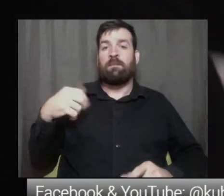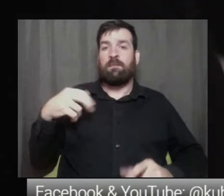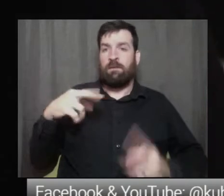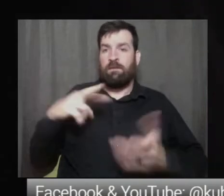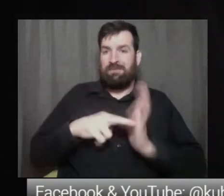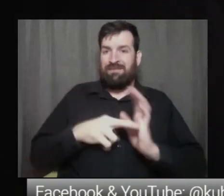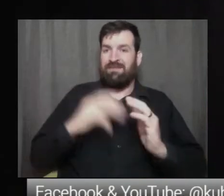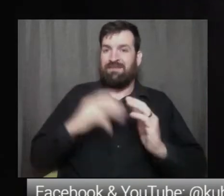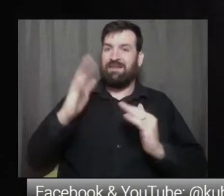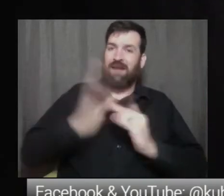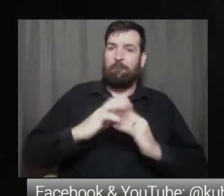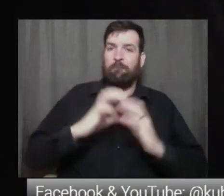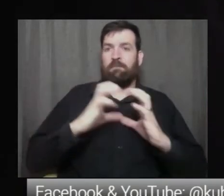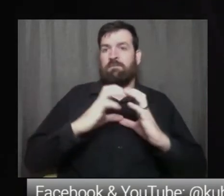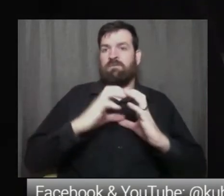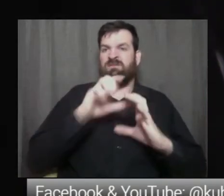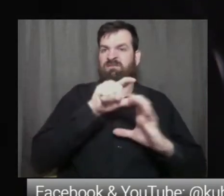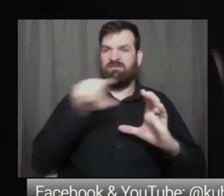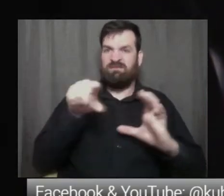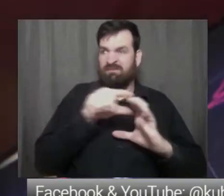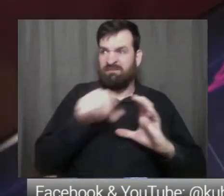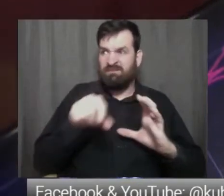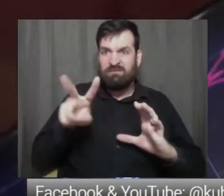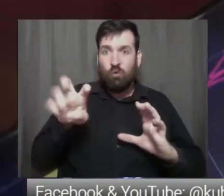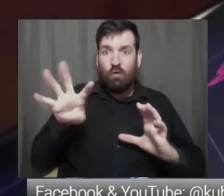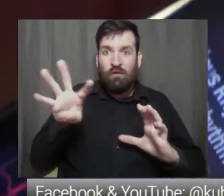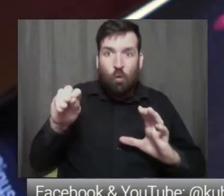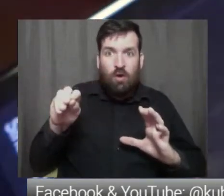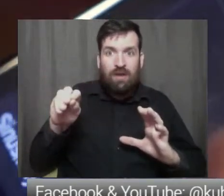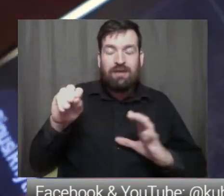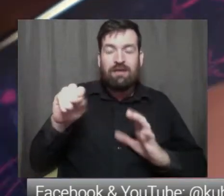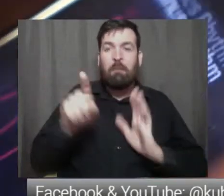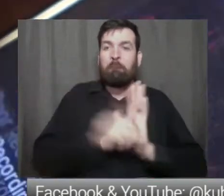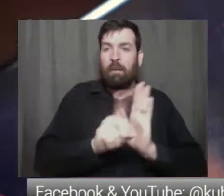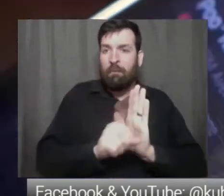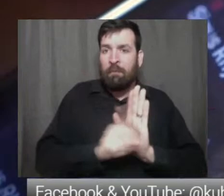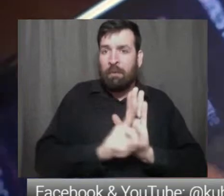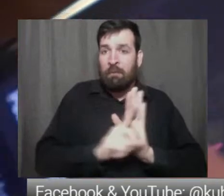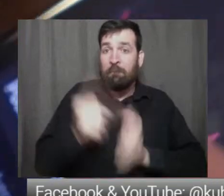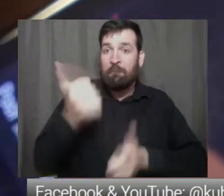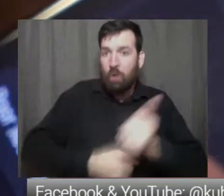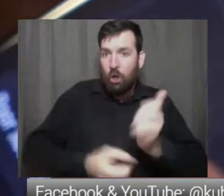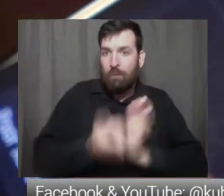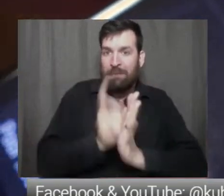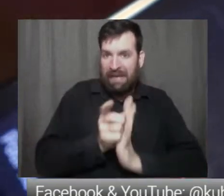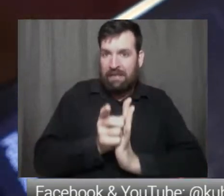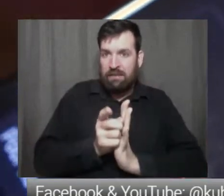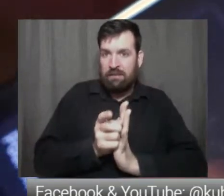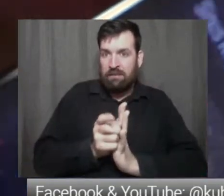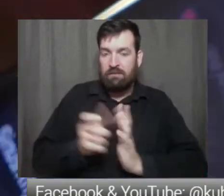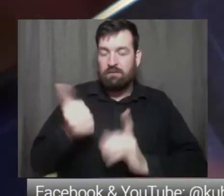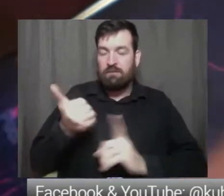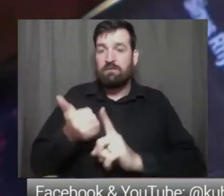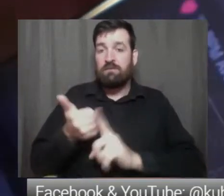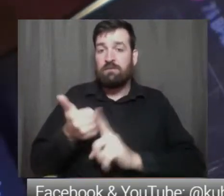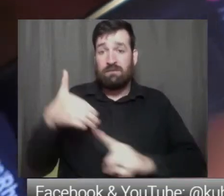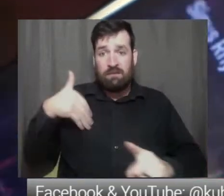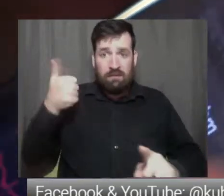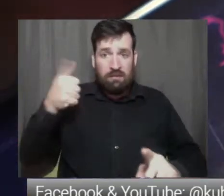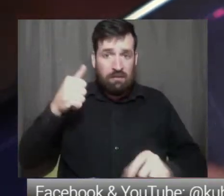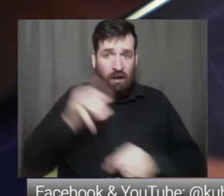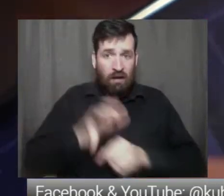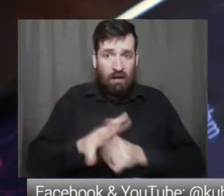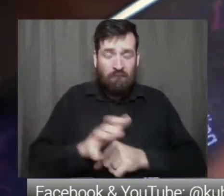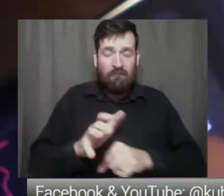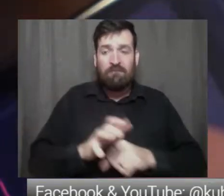really fast, like 240, 260 beats a minute on medications. And he's young enough and his conduction system is